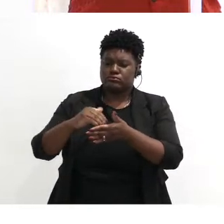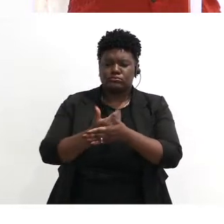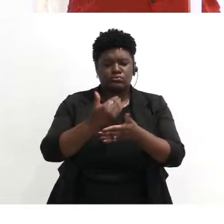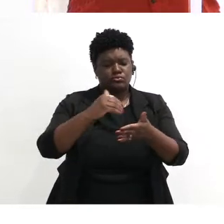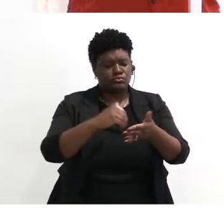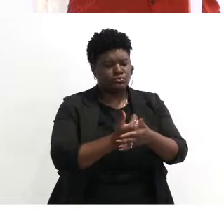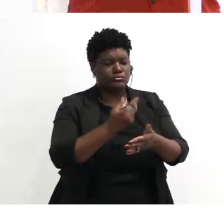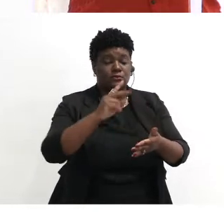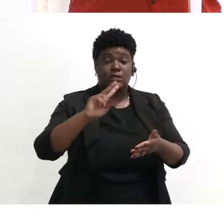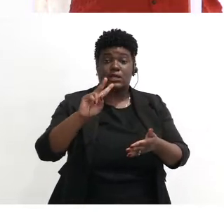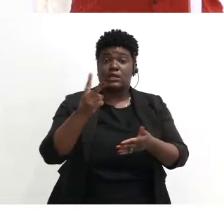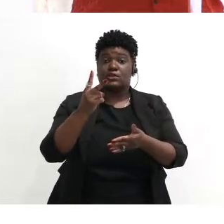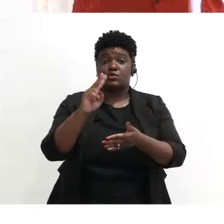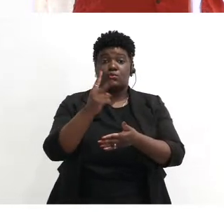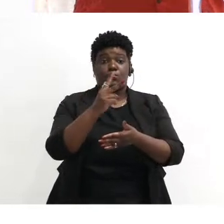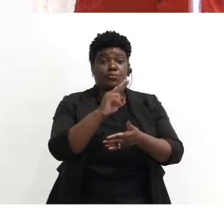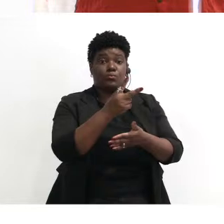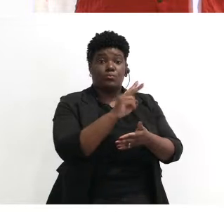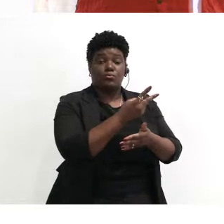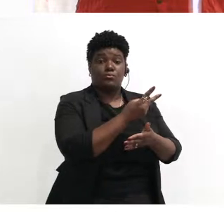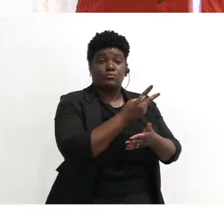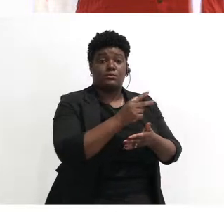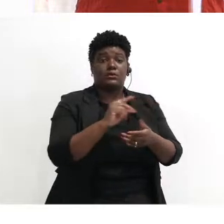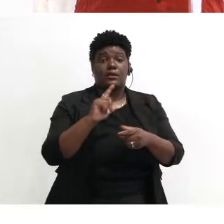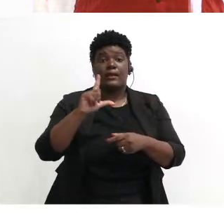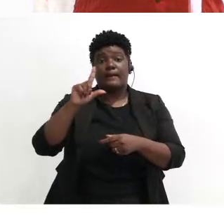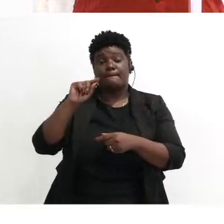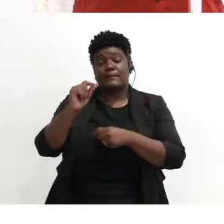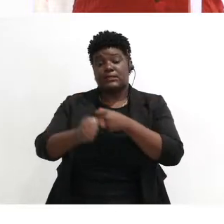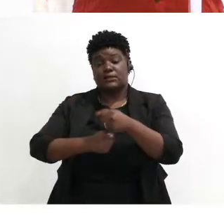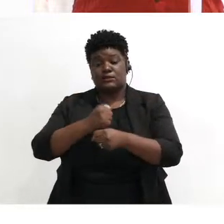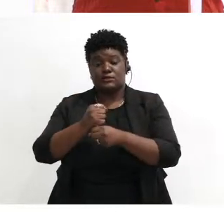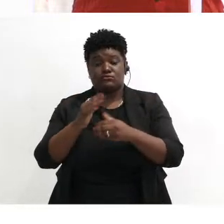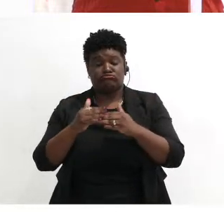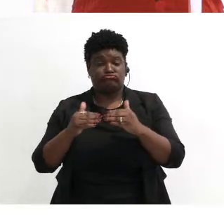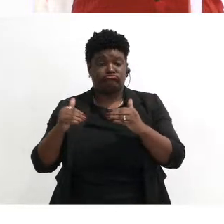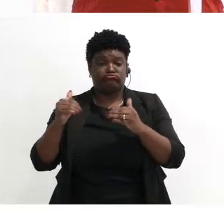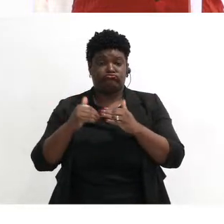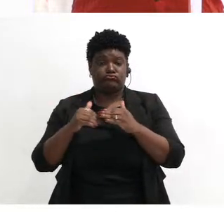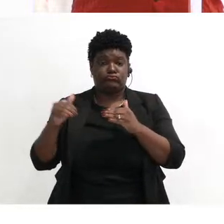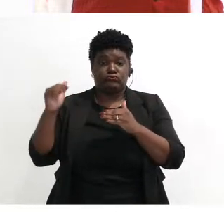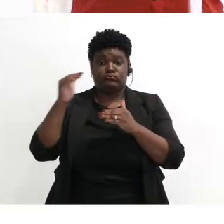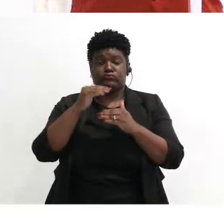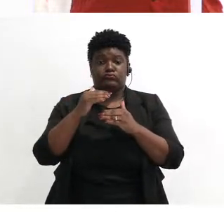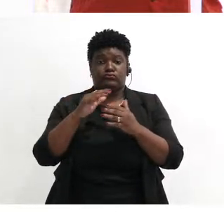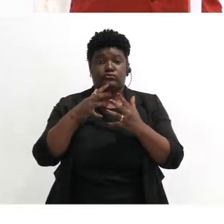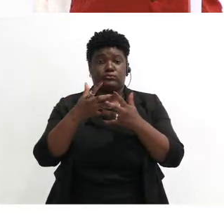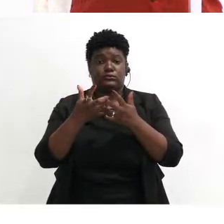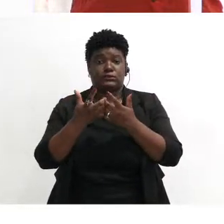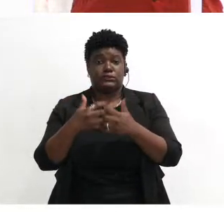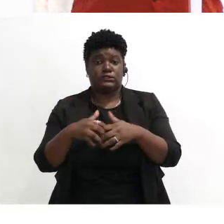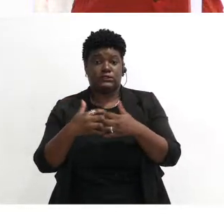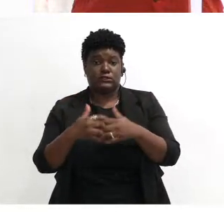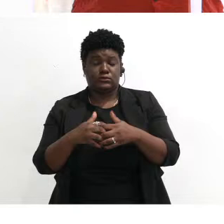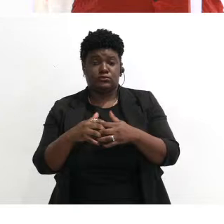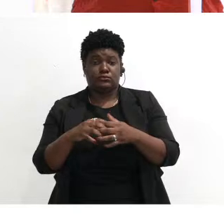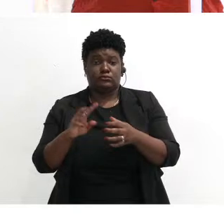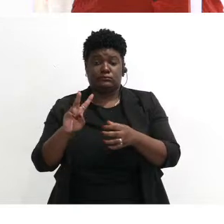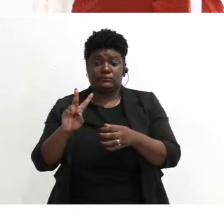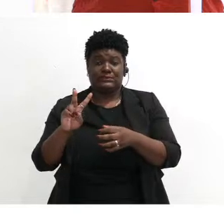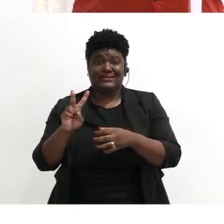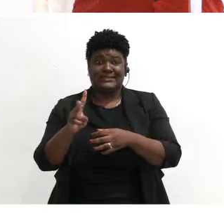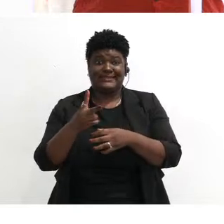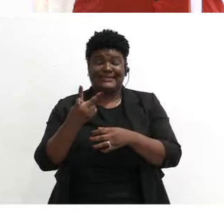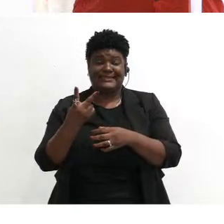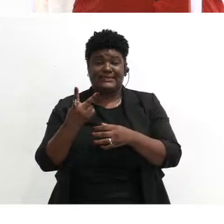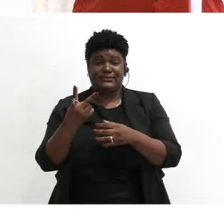what happened. So for 20 years or more, the industry doubled the number of transistors on